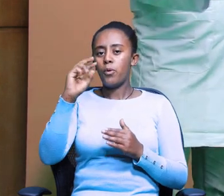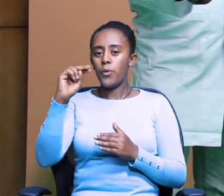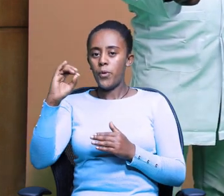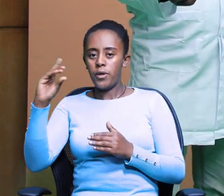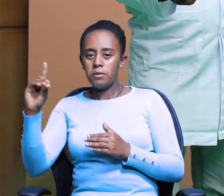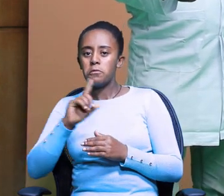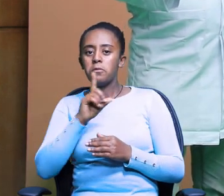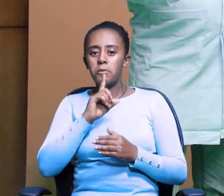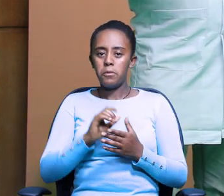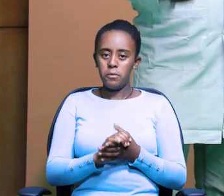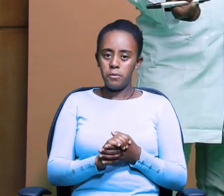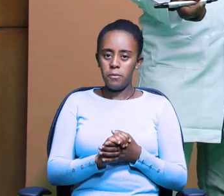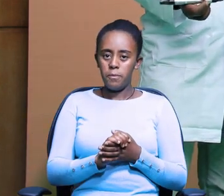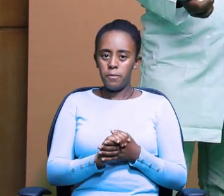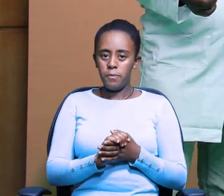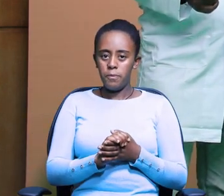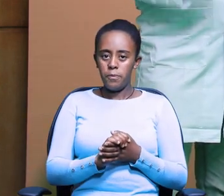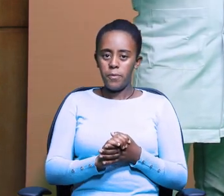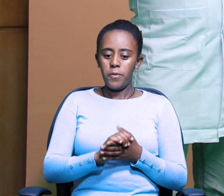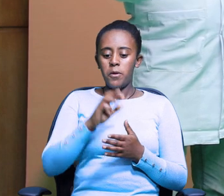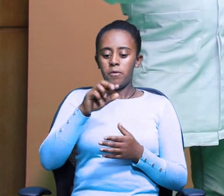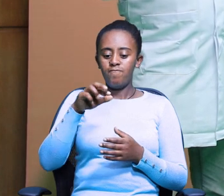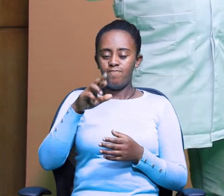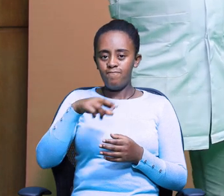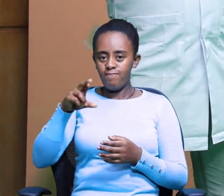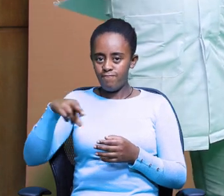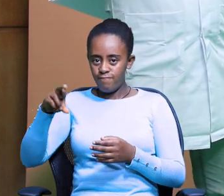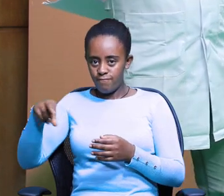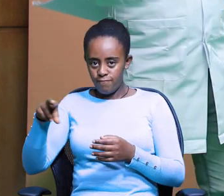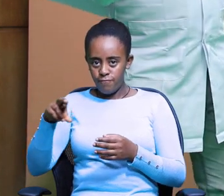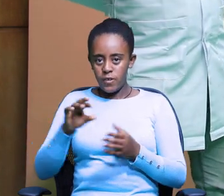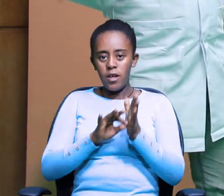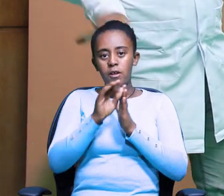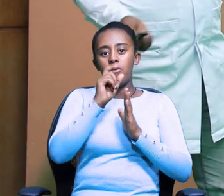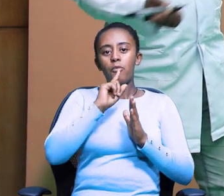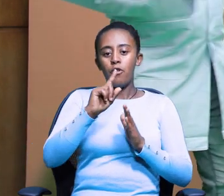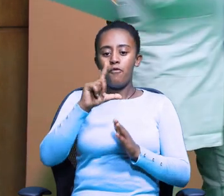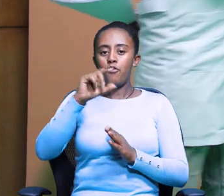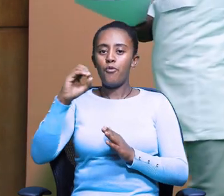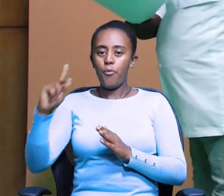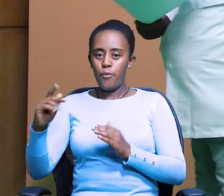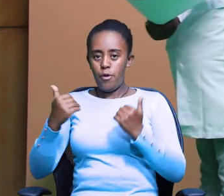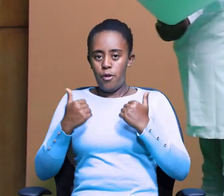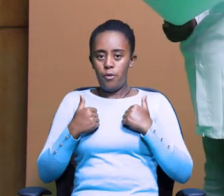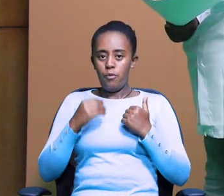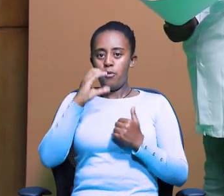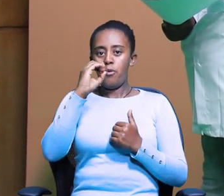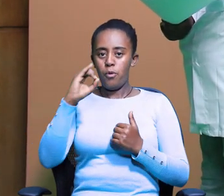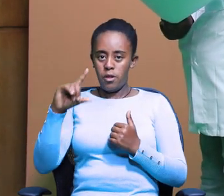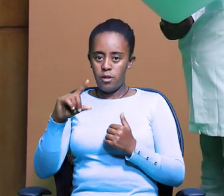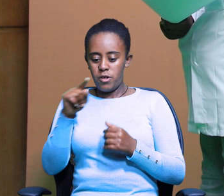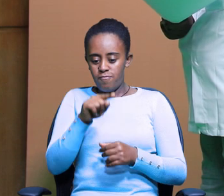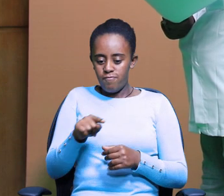is solenoid? Solenoid is a coil which has a number of loops.